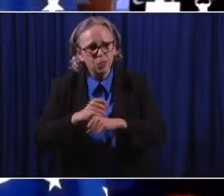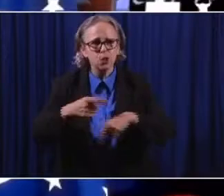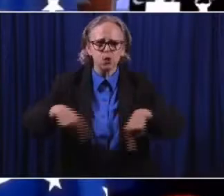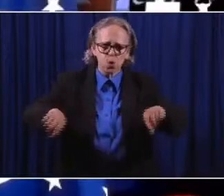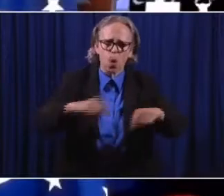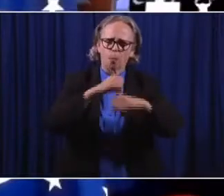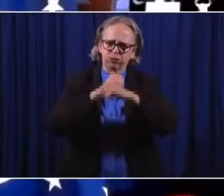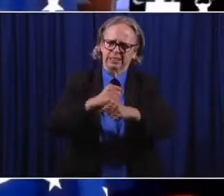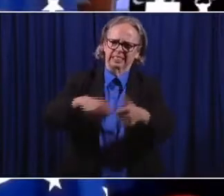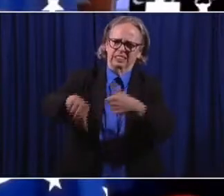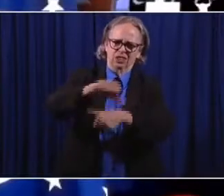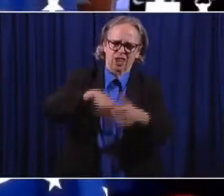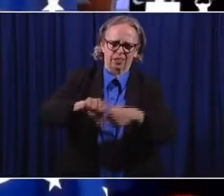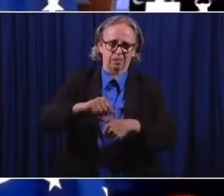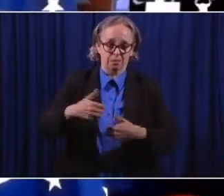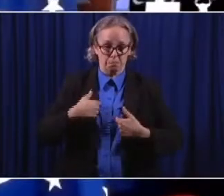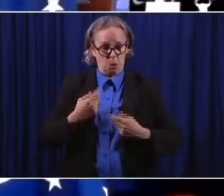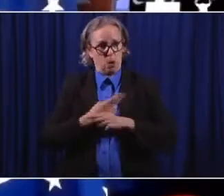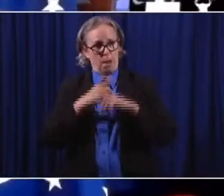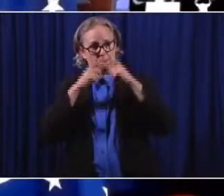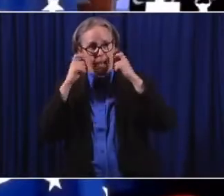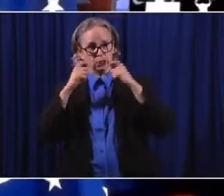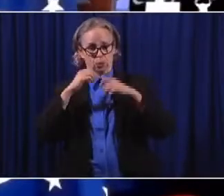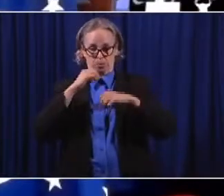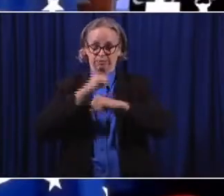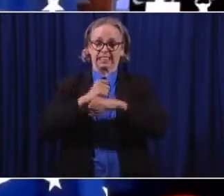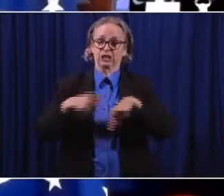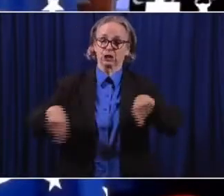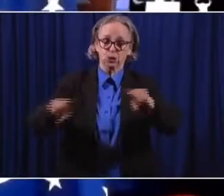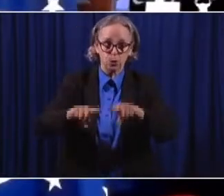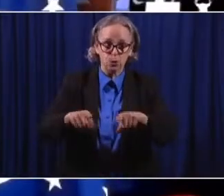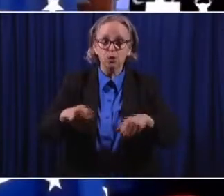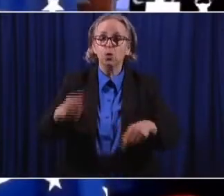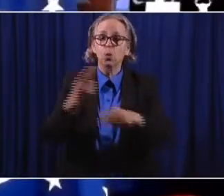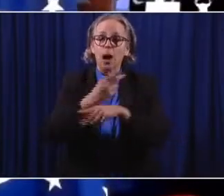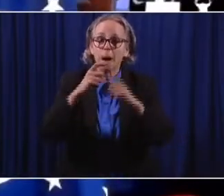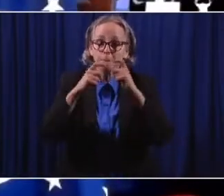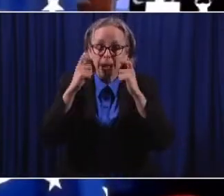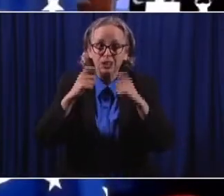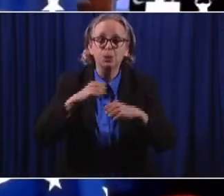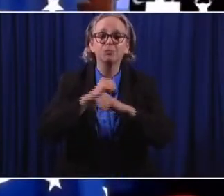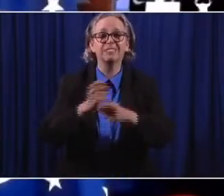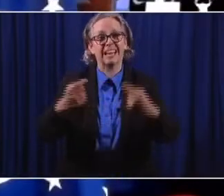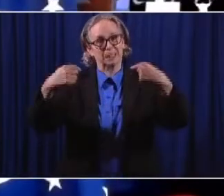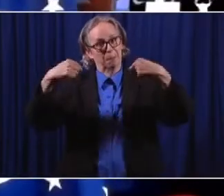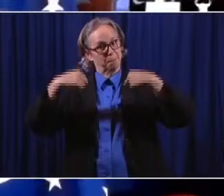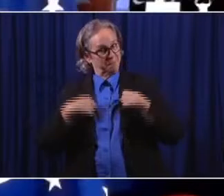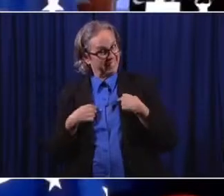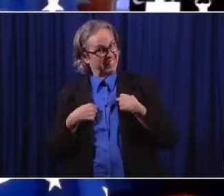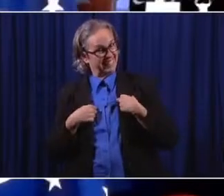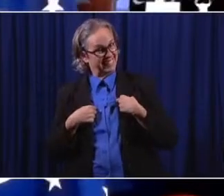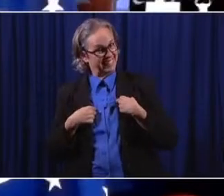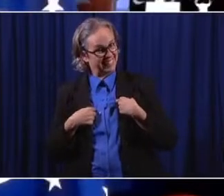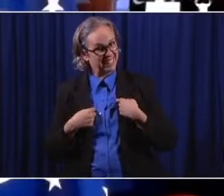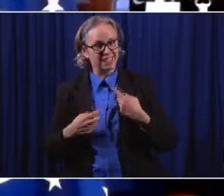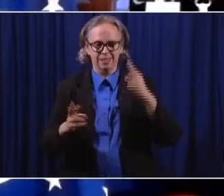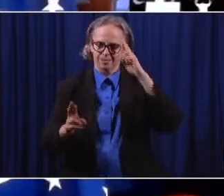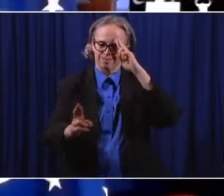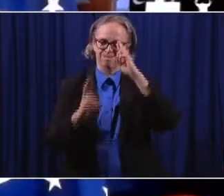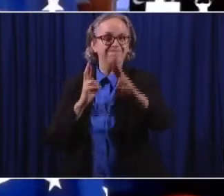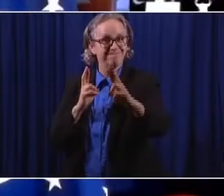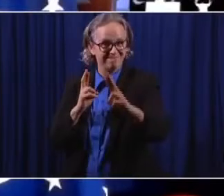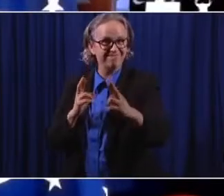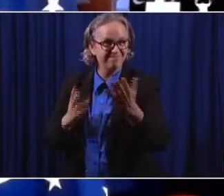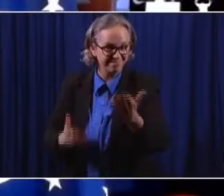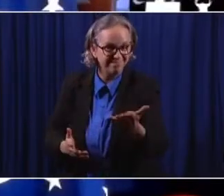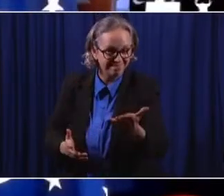I'm protecting the people that I'm around. When they wear it, they're protecting me. It's just a simple sign of how we